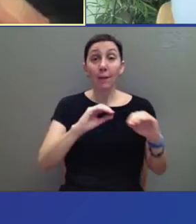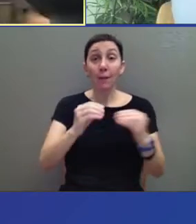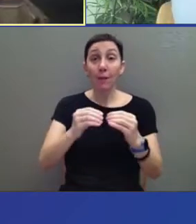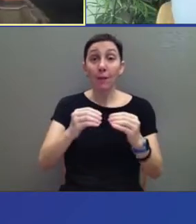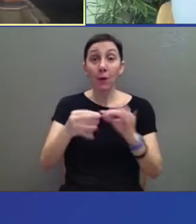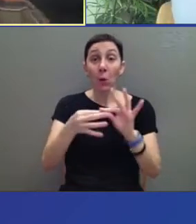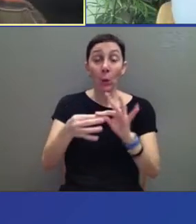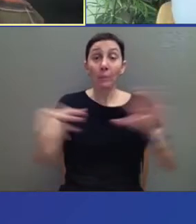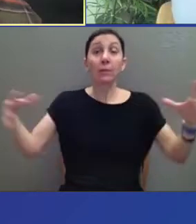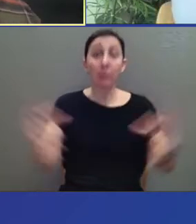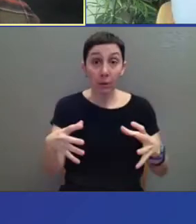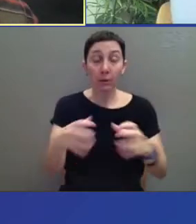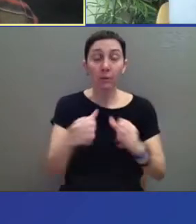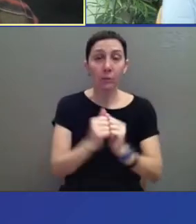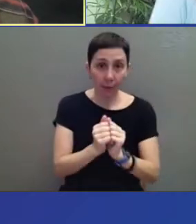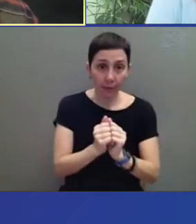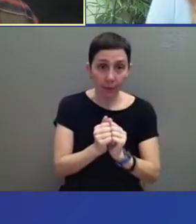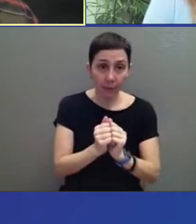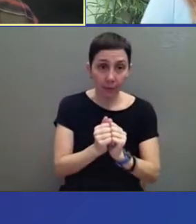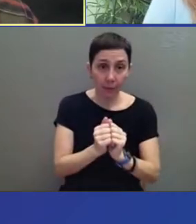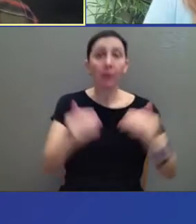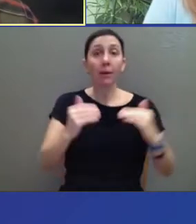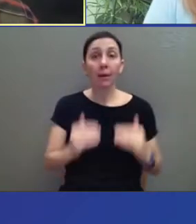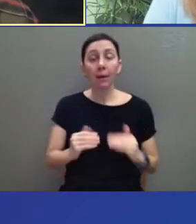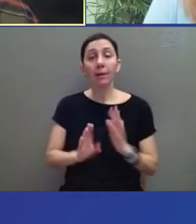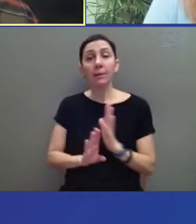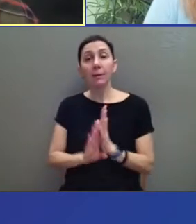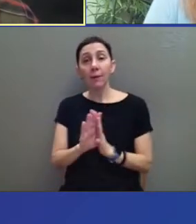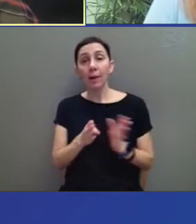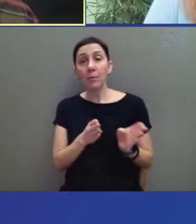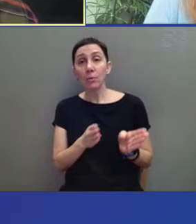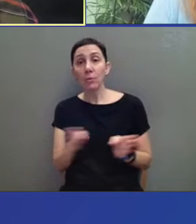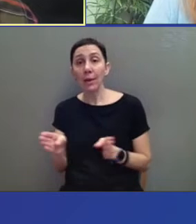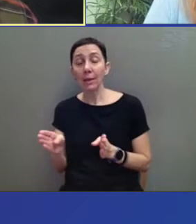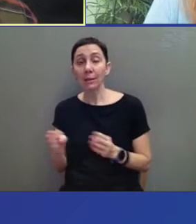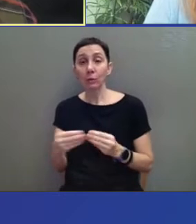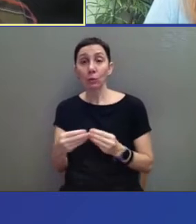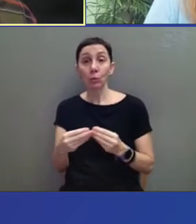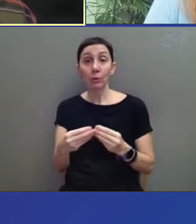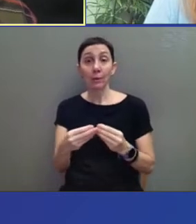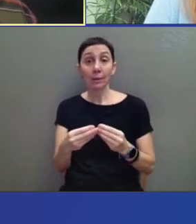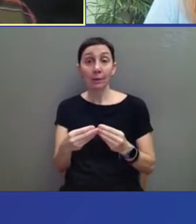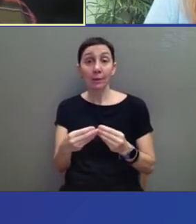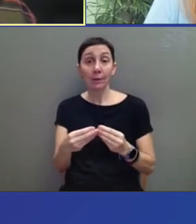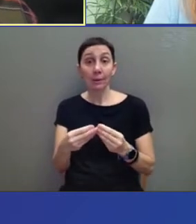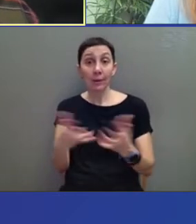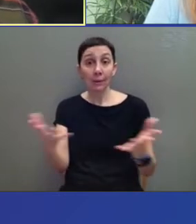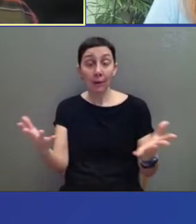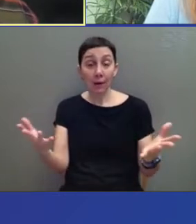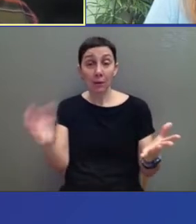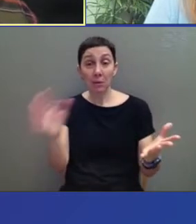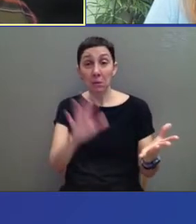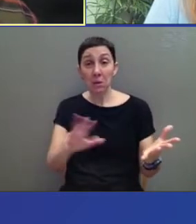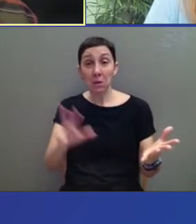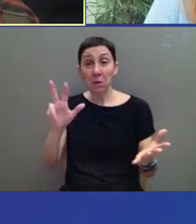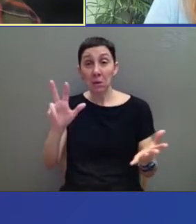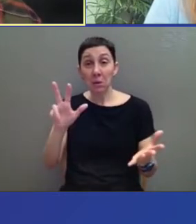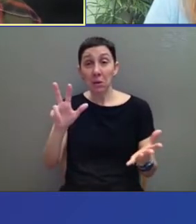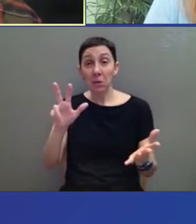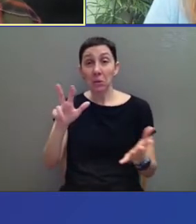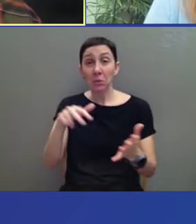then develop mechanisms through which we gave out roughly